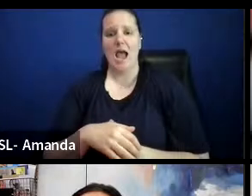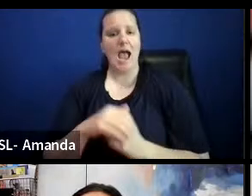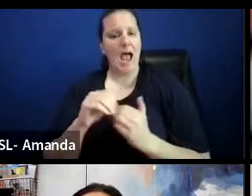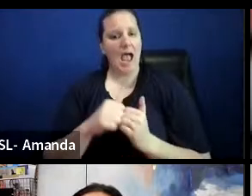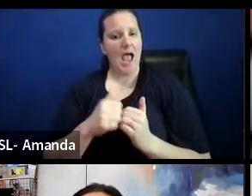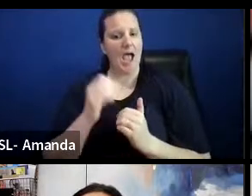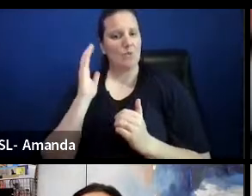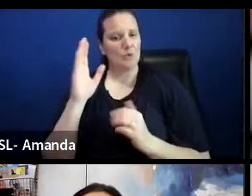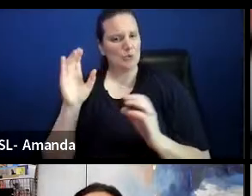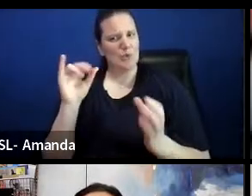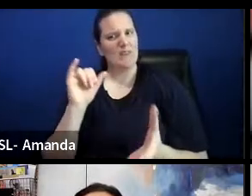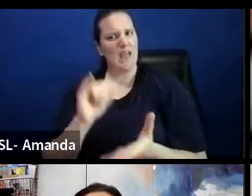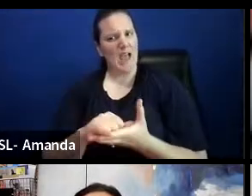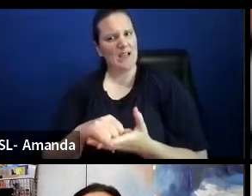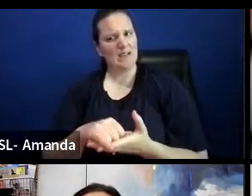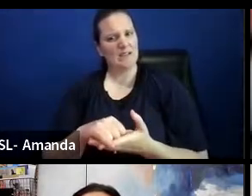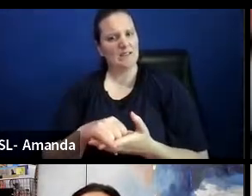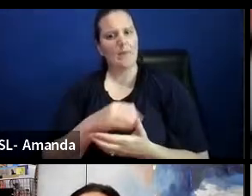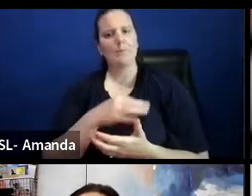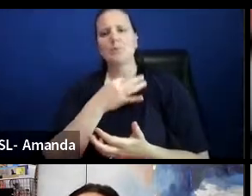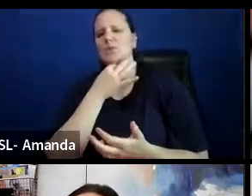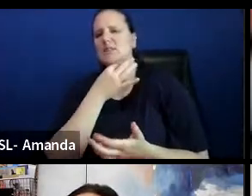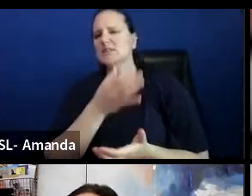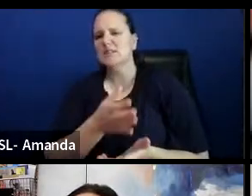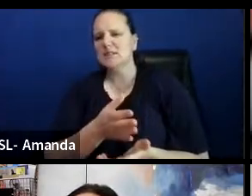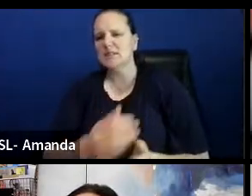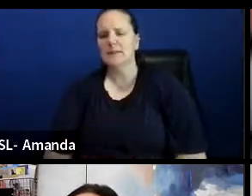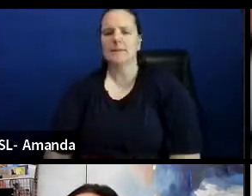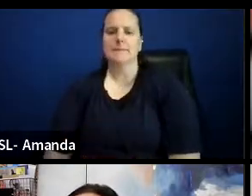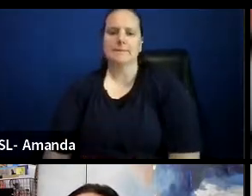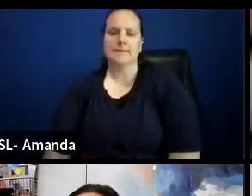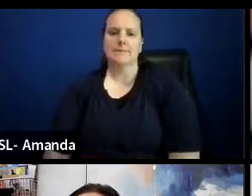going to do that? I'm just curious.